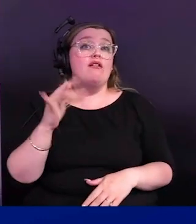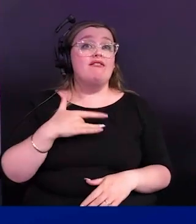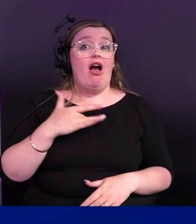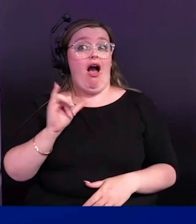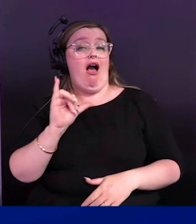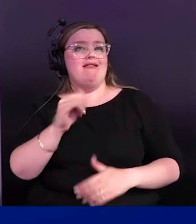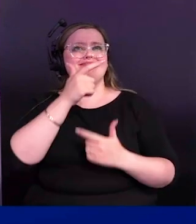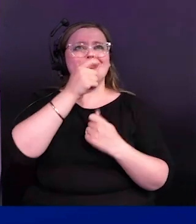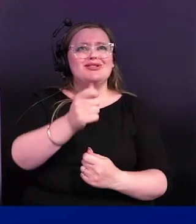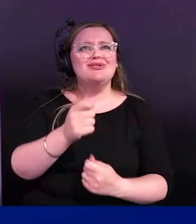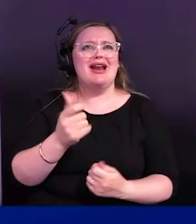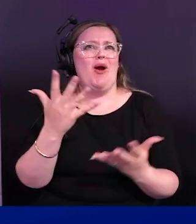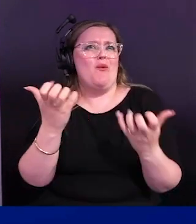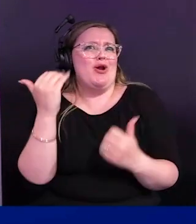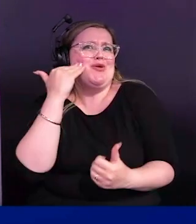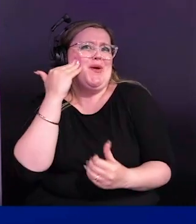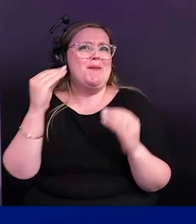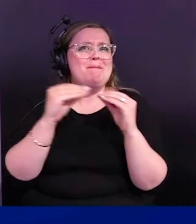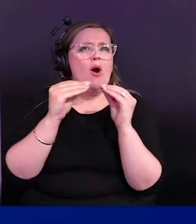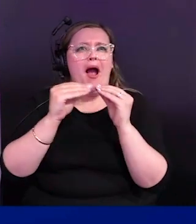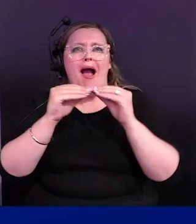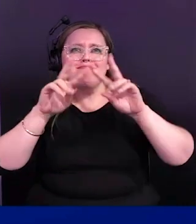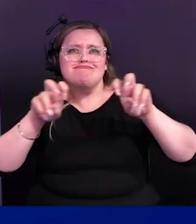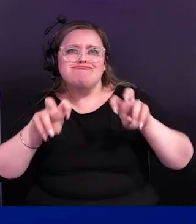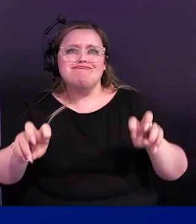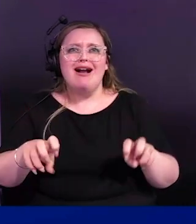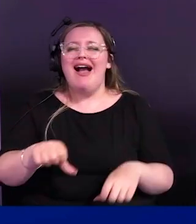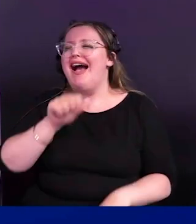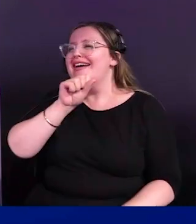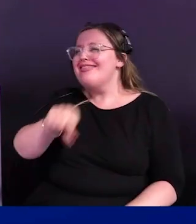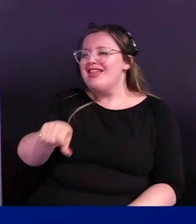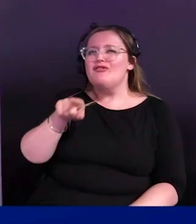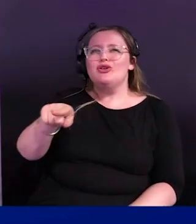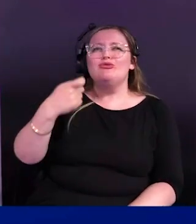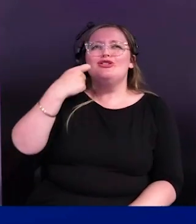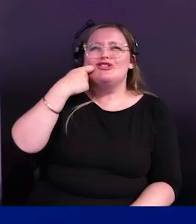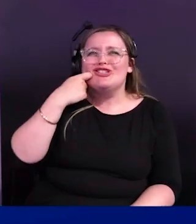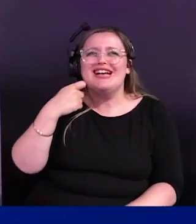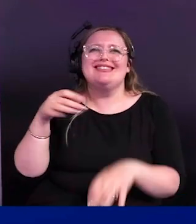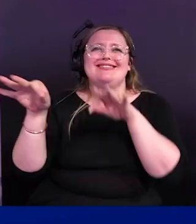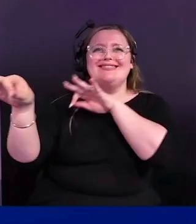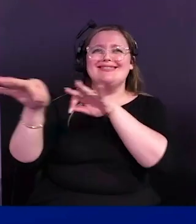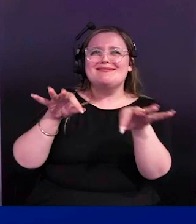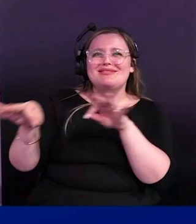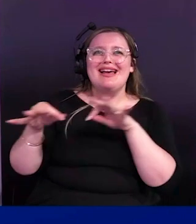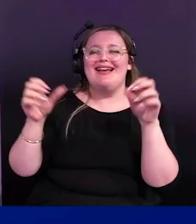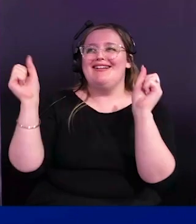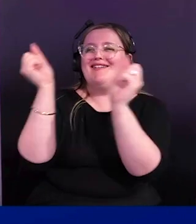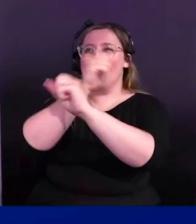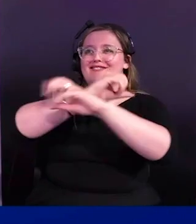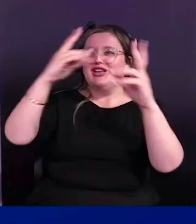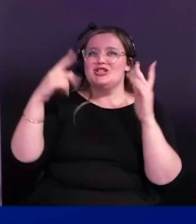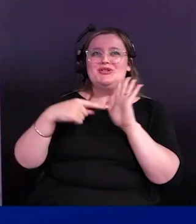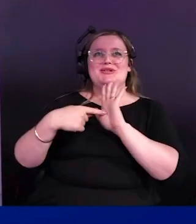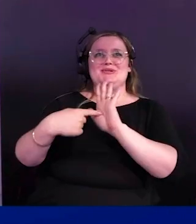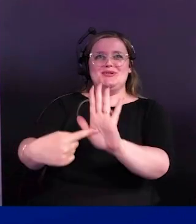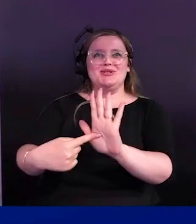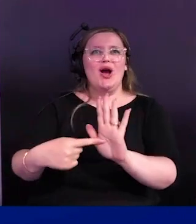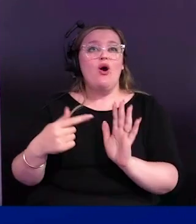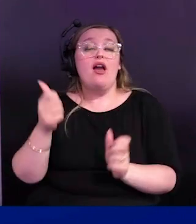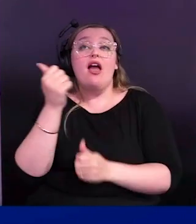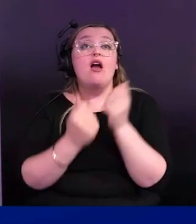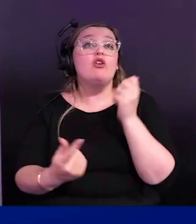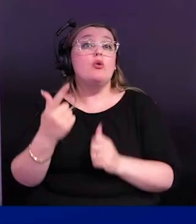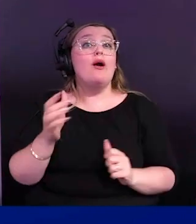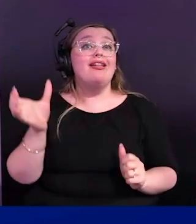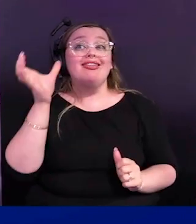me dive deep. I love how you just explained this and visually showed it, because I think everyone here who's listening probably has at least one